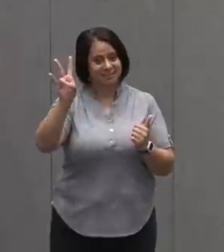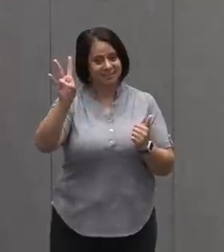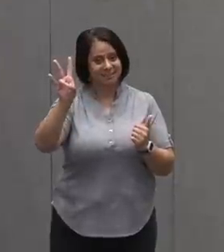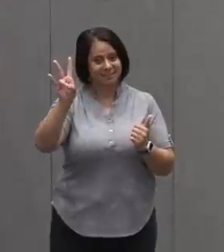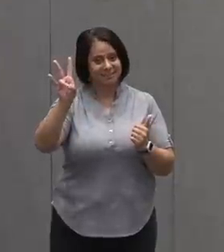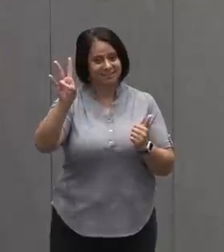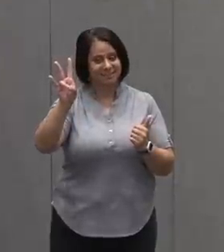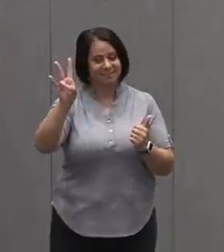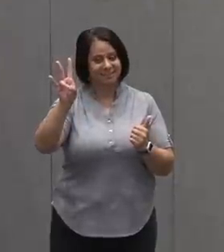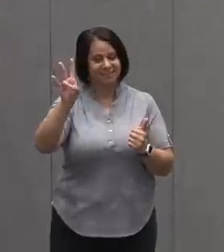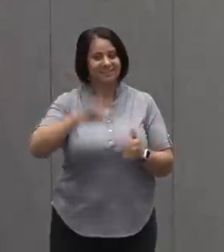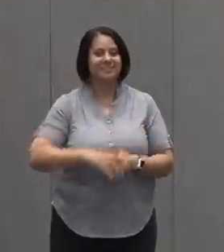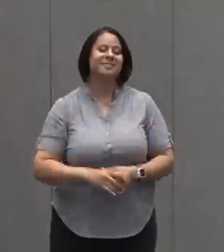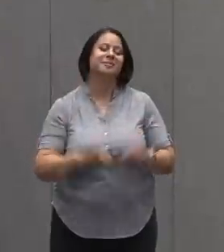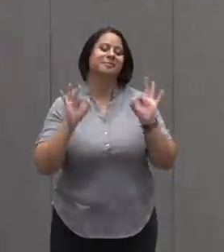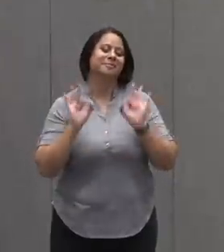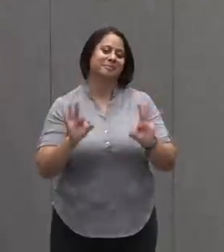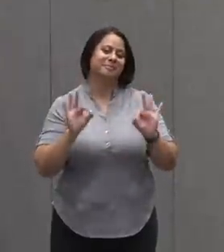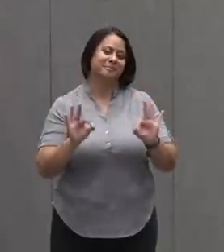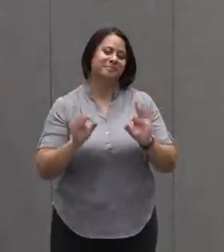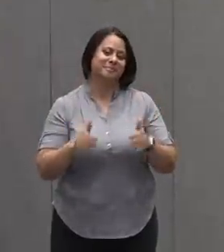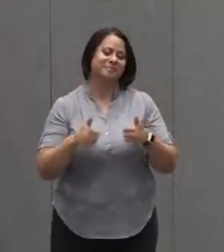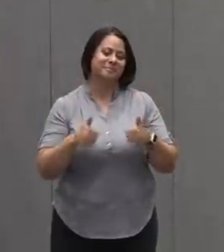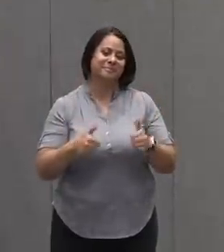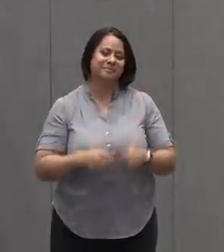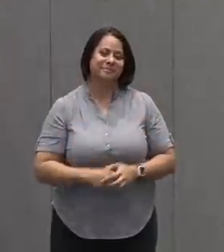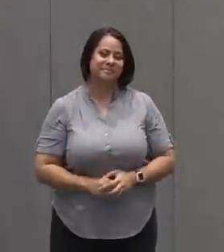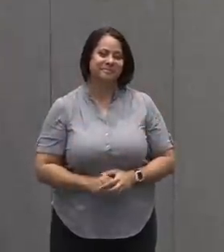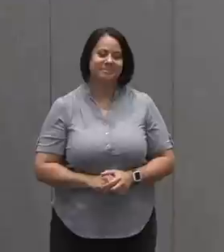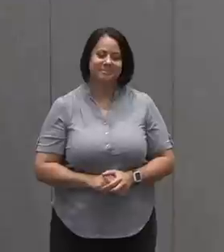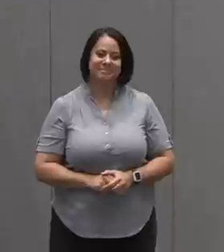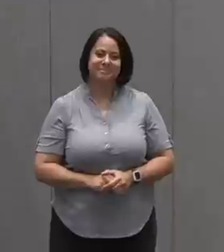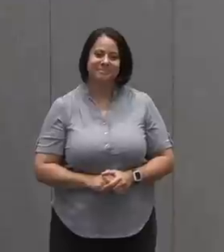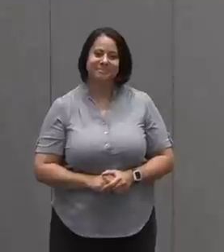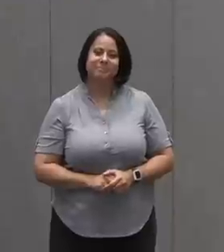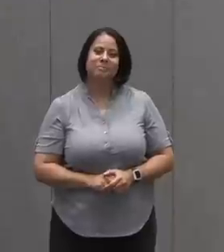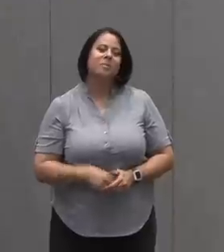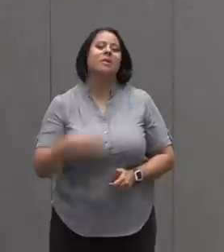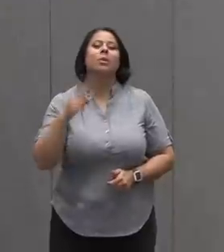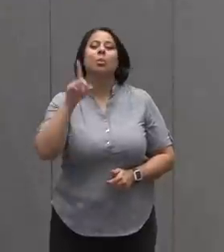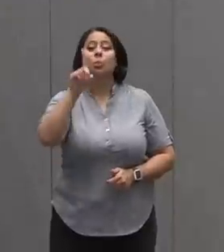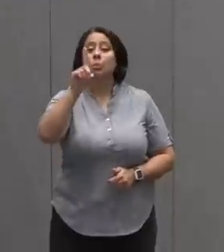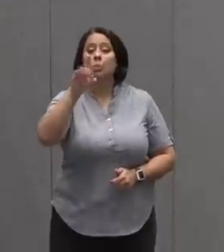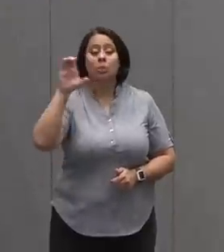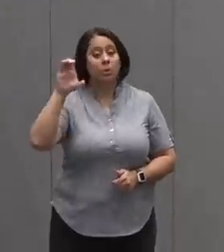1,357. Perfect. Great job. What